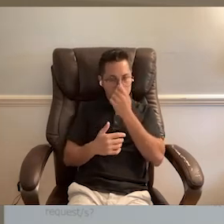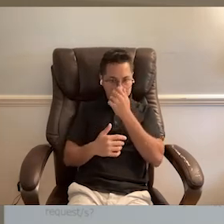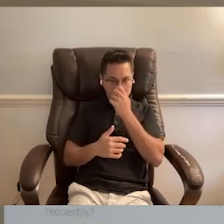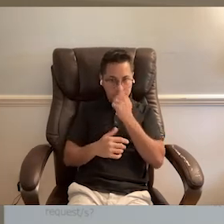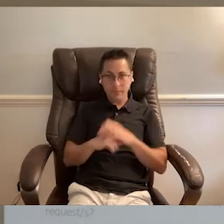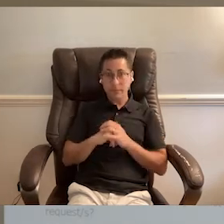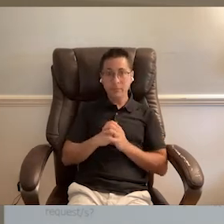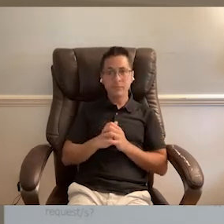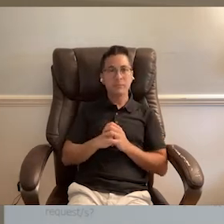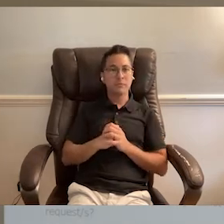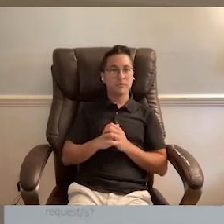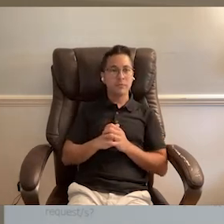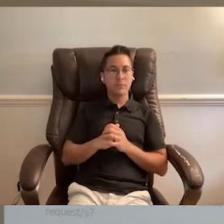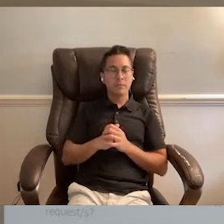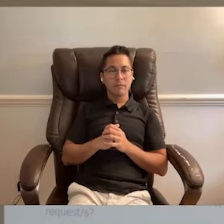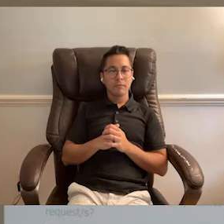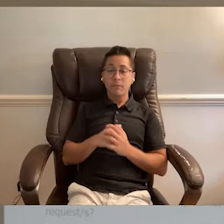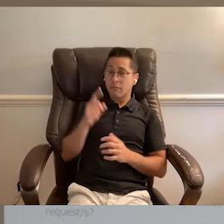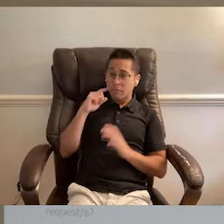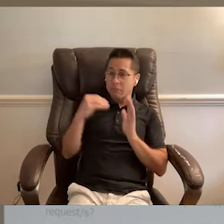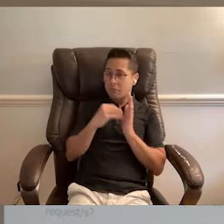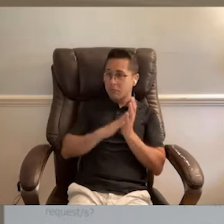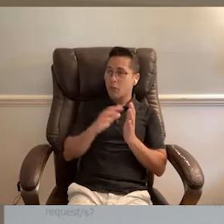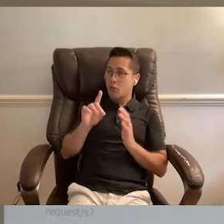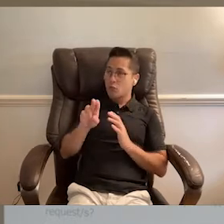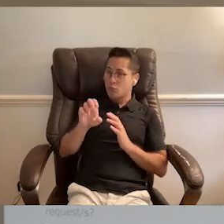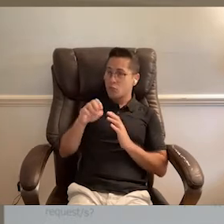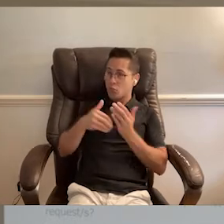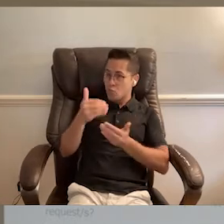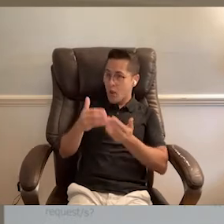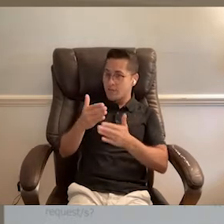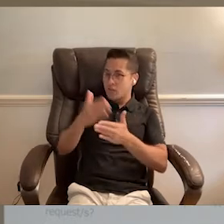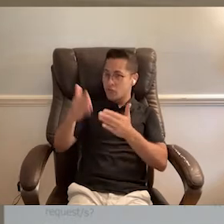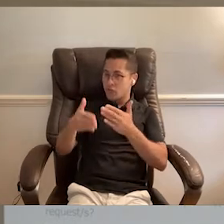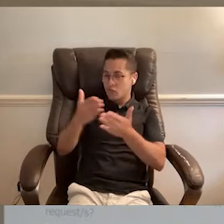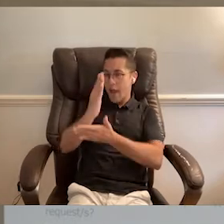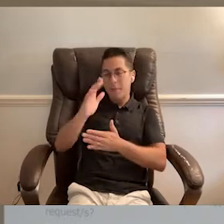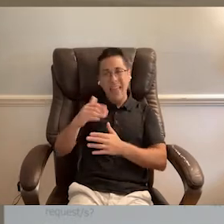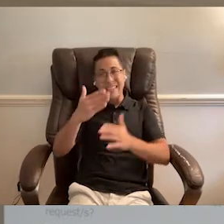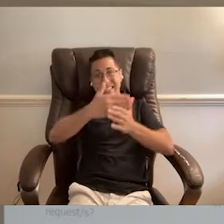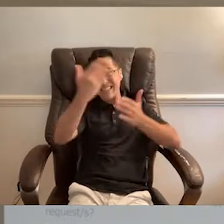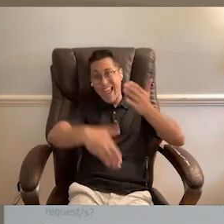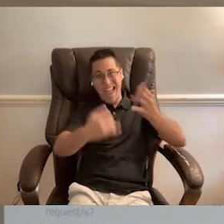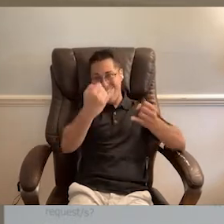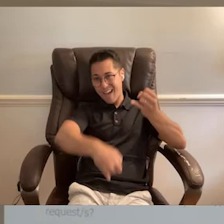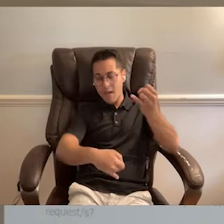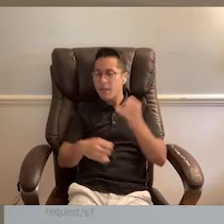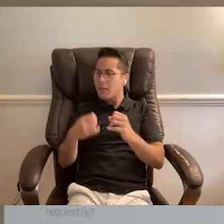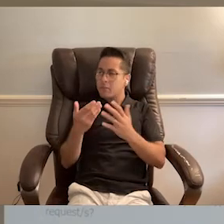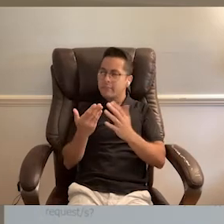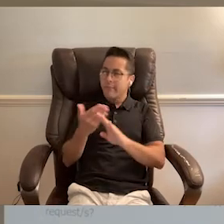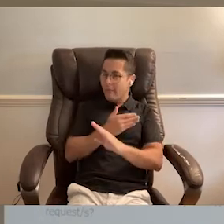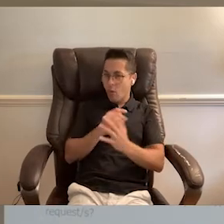I have on here due process rights, but that's the end of your procedural safeguards. There's many things you can do before you get to the